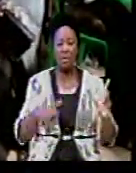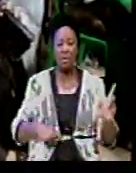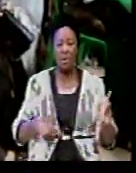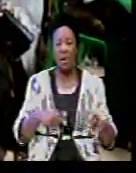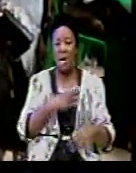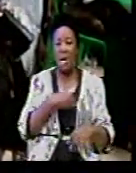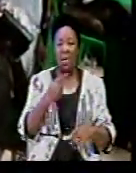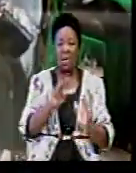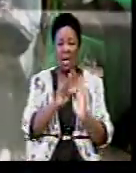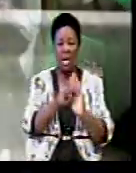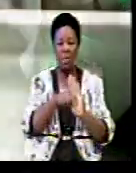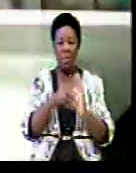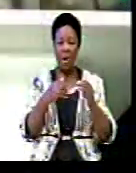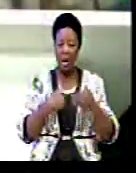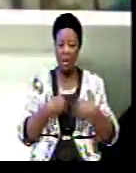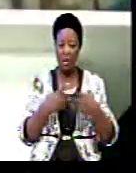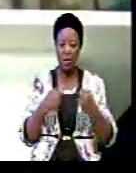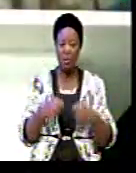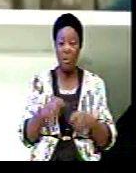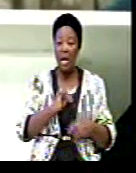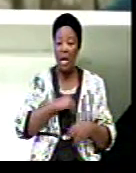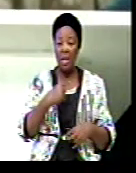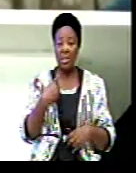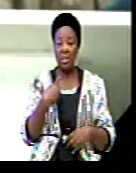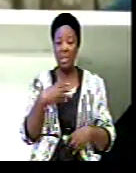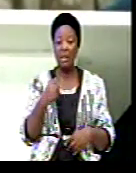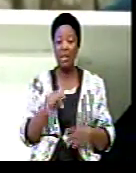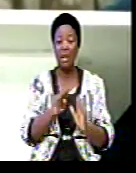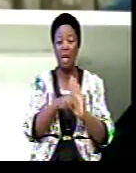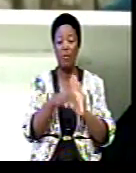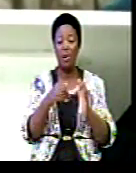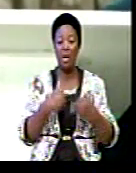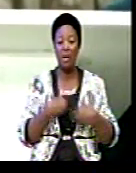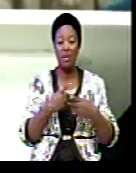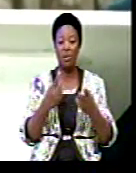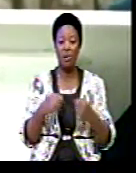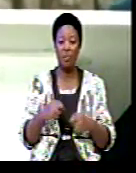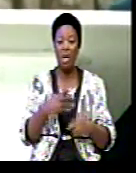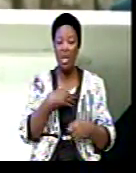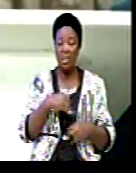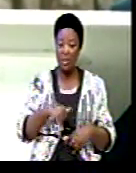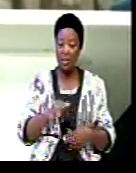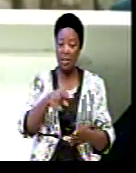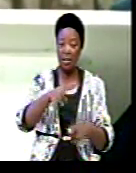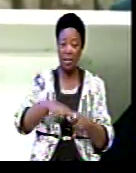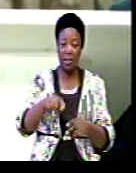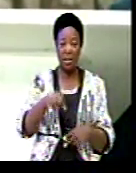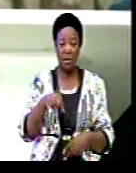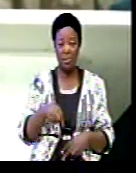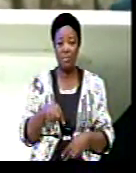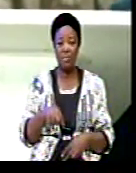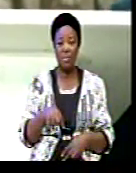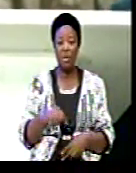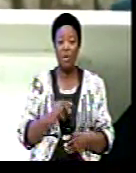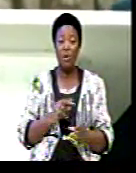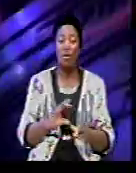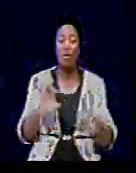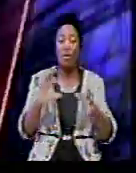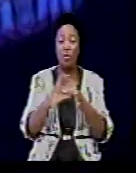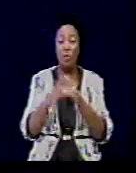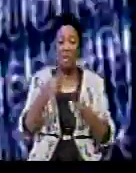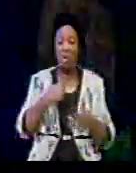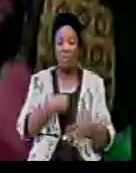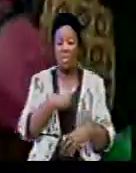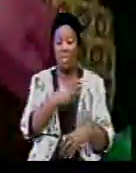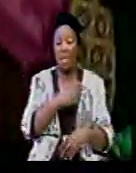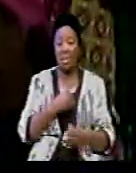To receive from the Lord, and the hour has come. I say the hour has come, and you are